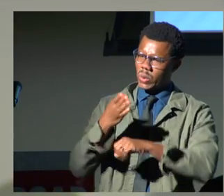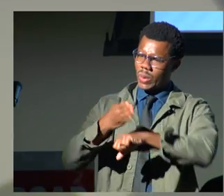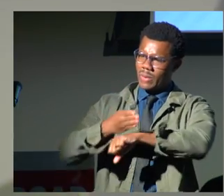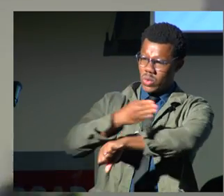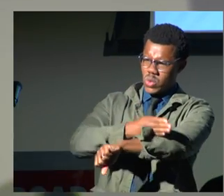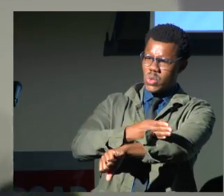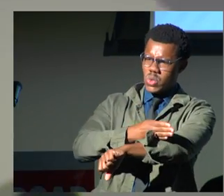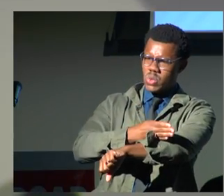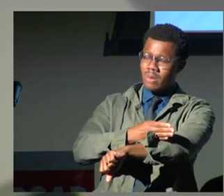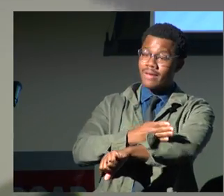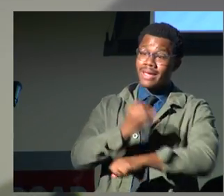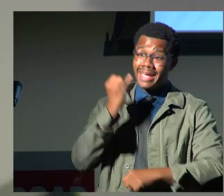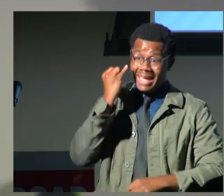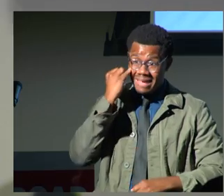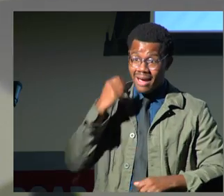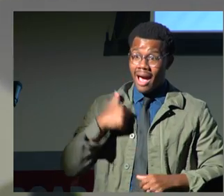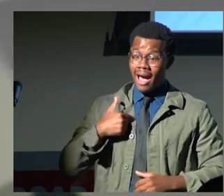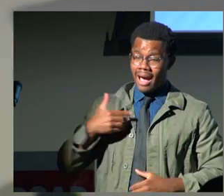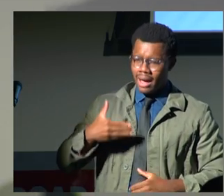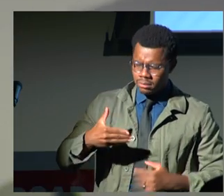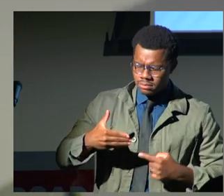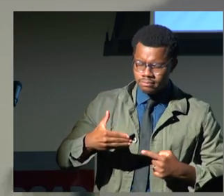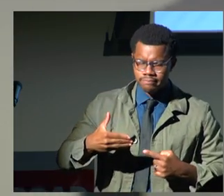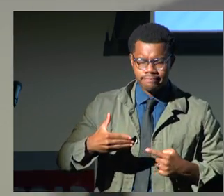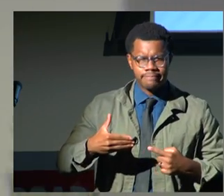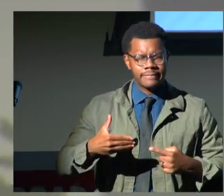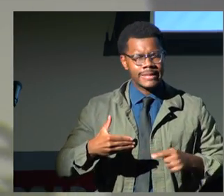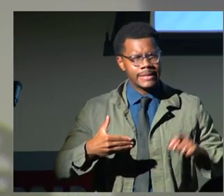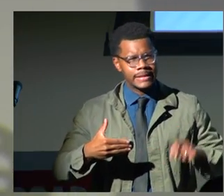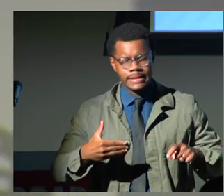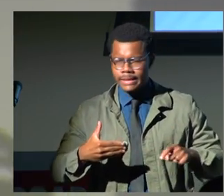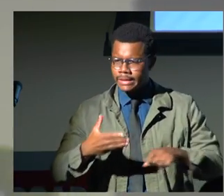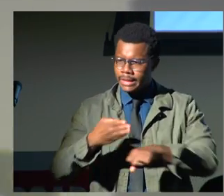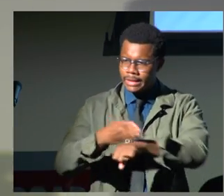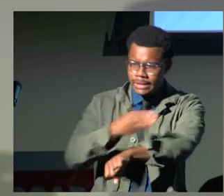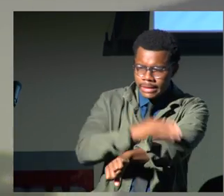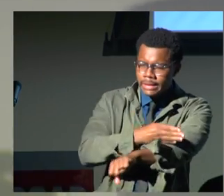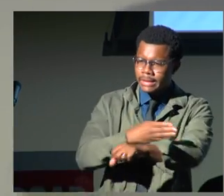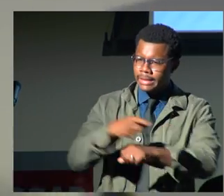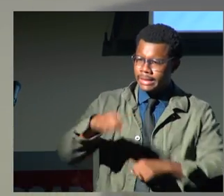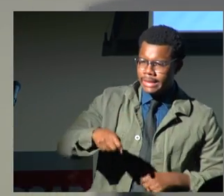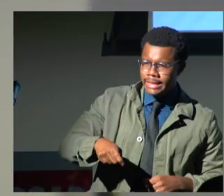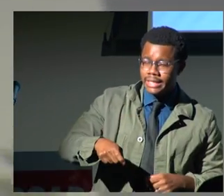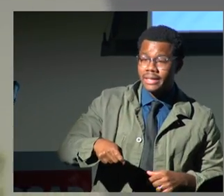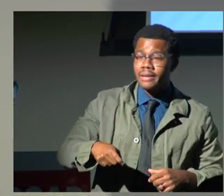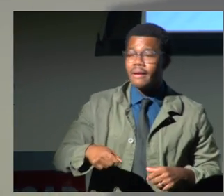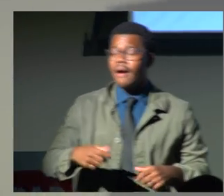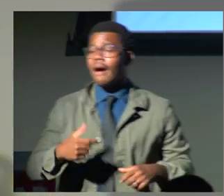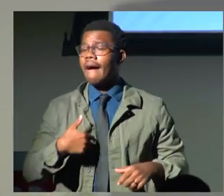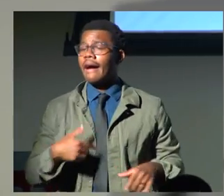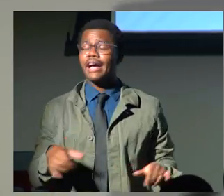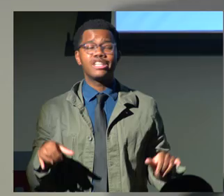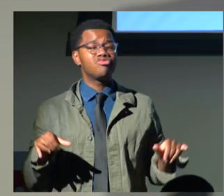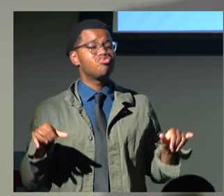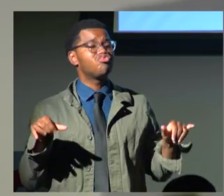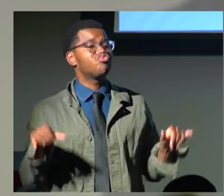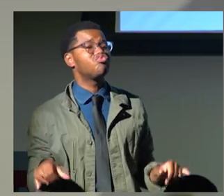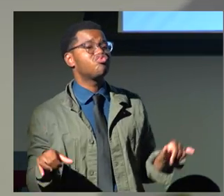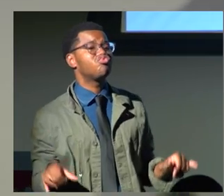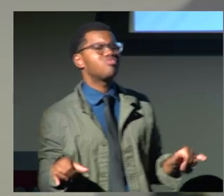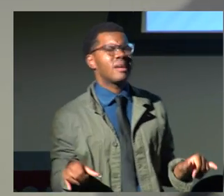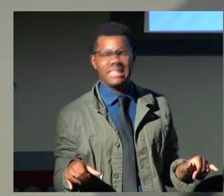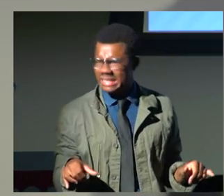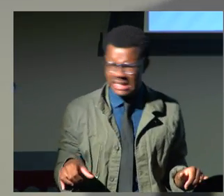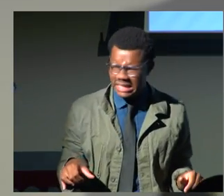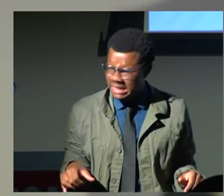When I get that thought that I need to grow, I need to mature, it's almost impossible for me to stay in the same place. But here's a question. That's